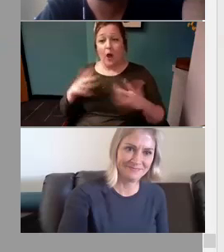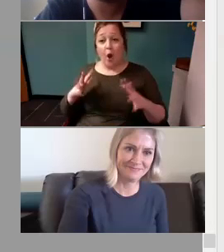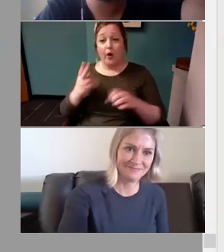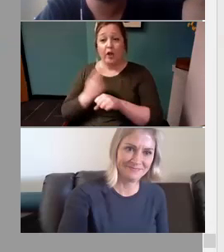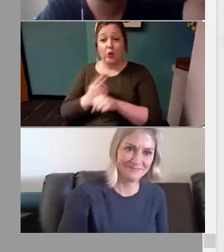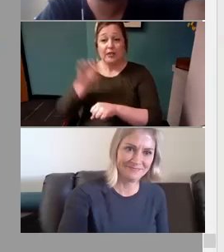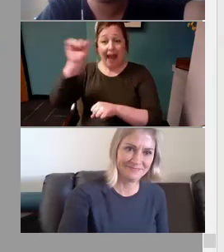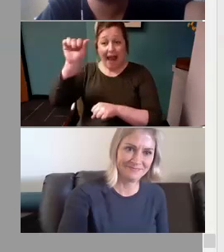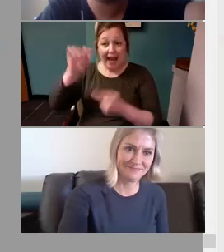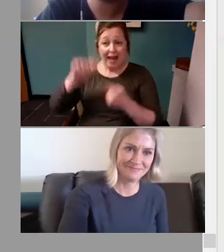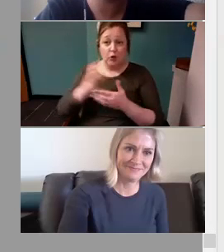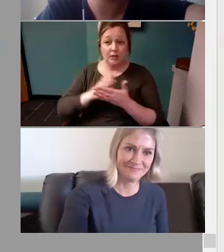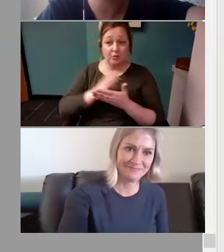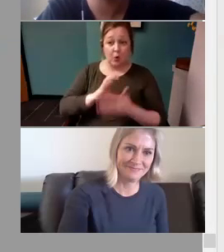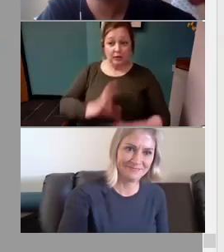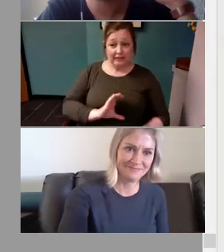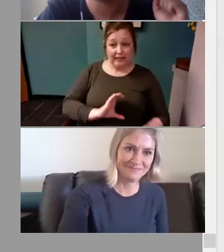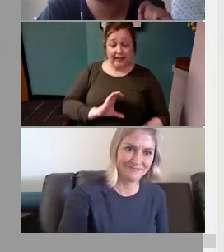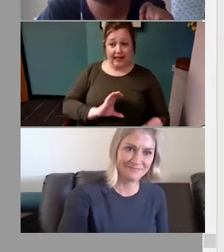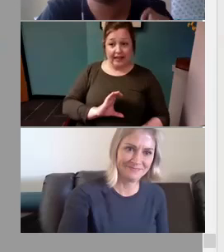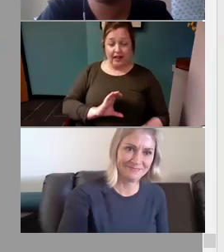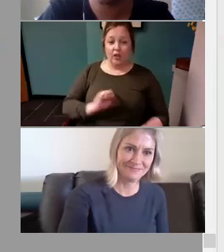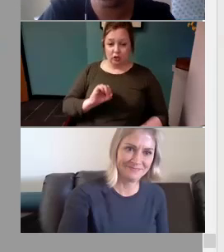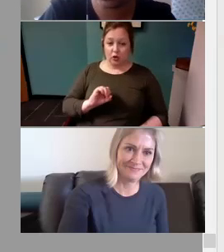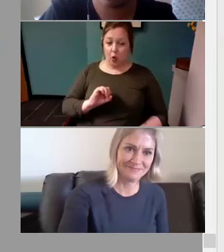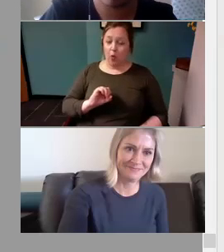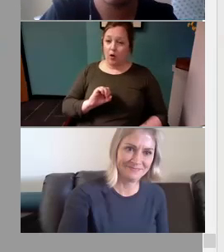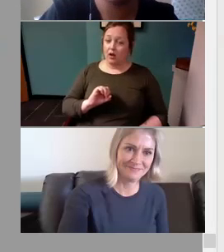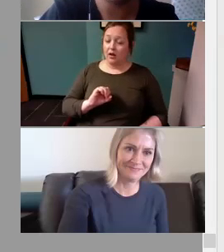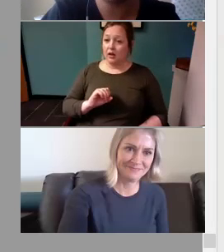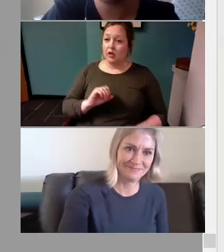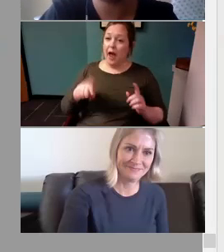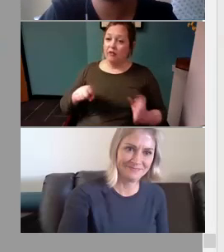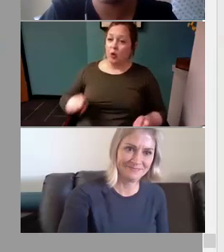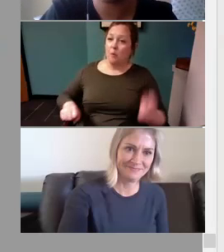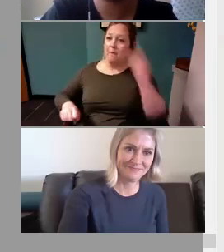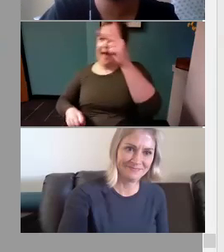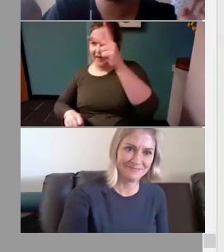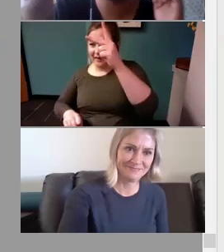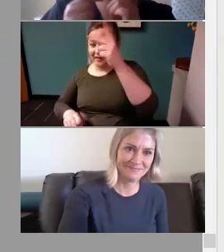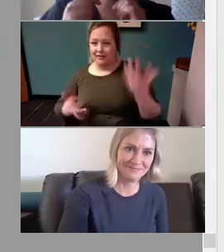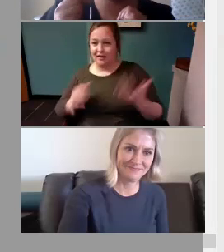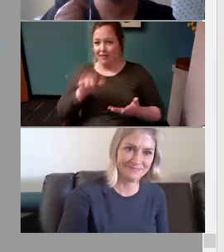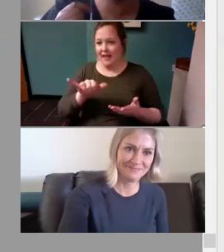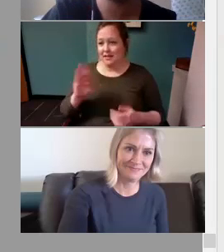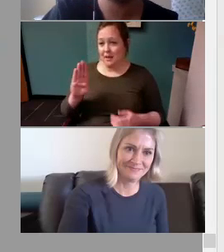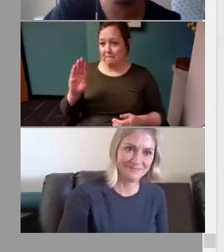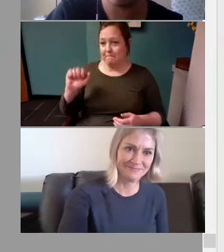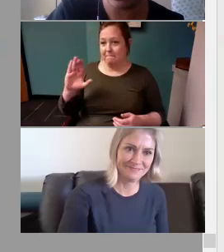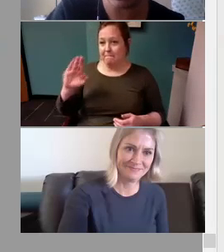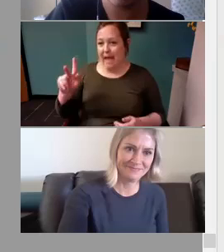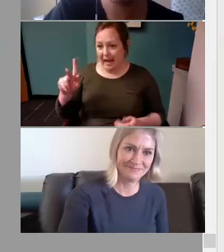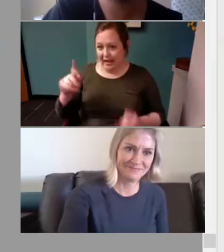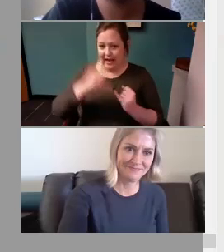edge could be an edge connecting back to A, but it is not part of the DFS forest. And then we have cross edges that are basically connections